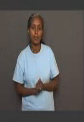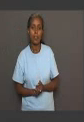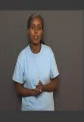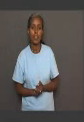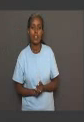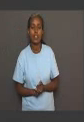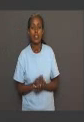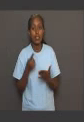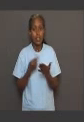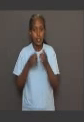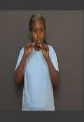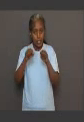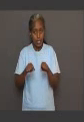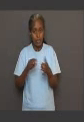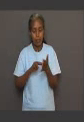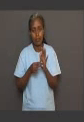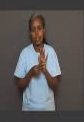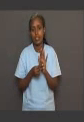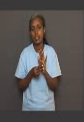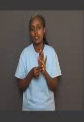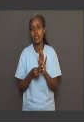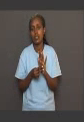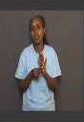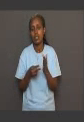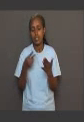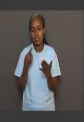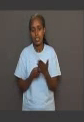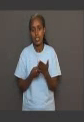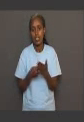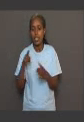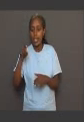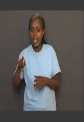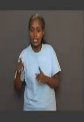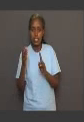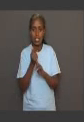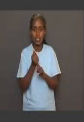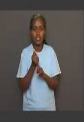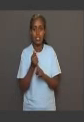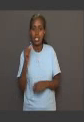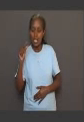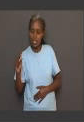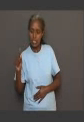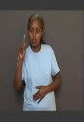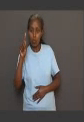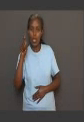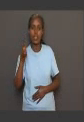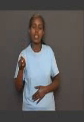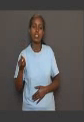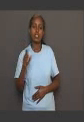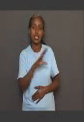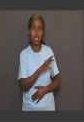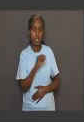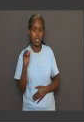It can mean there exists x for at least one x